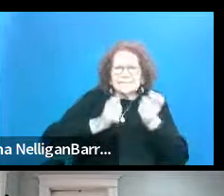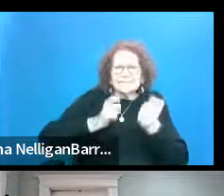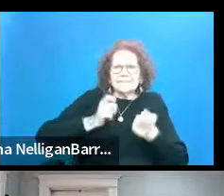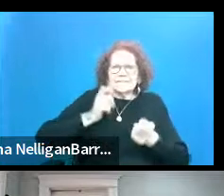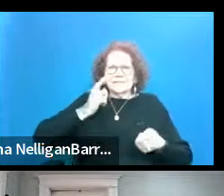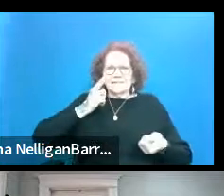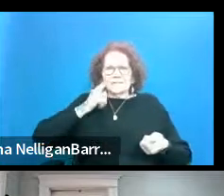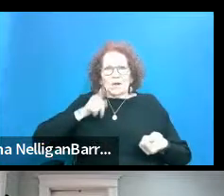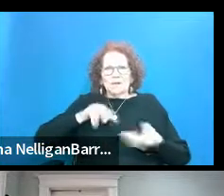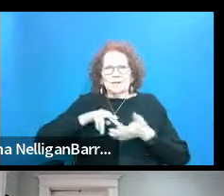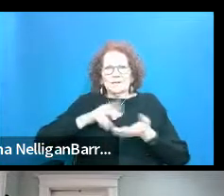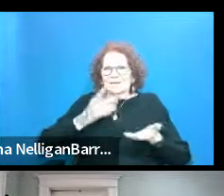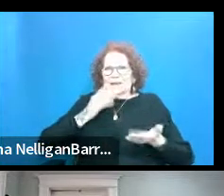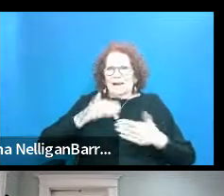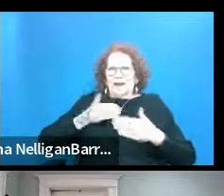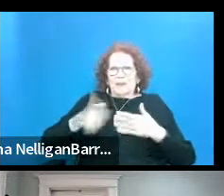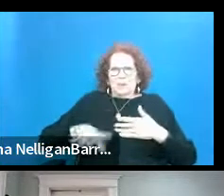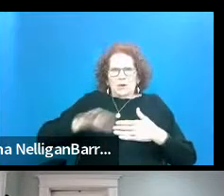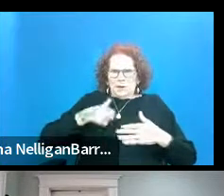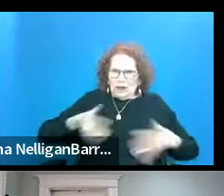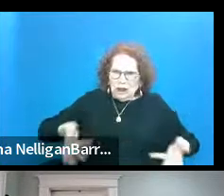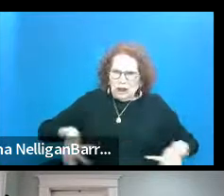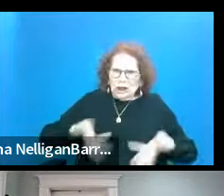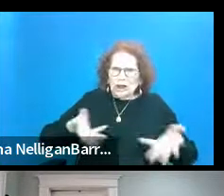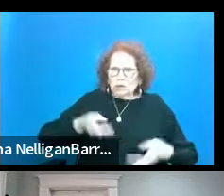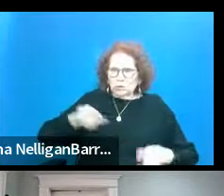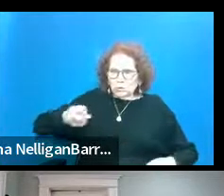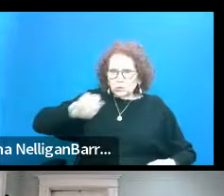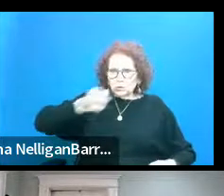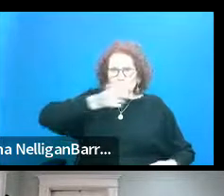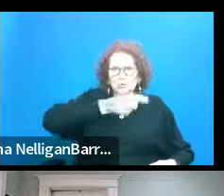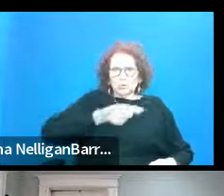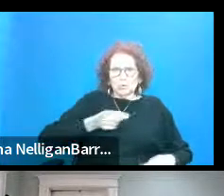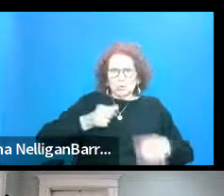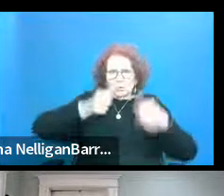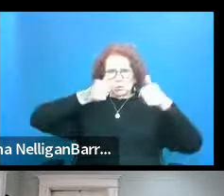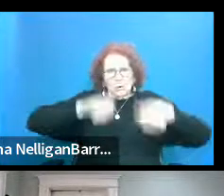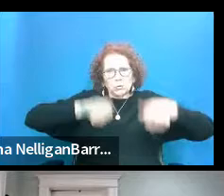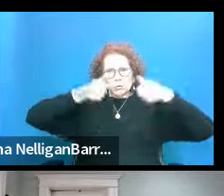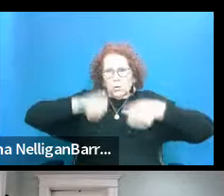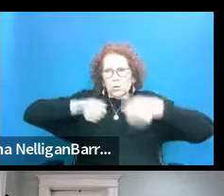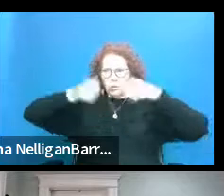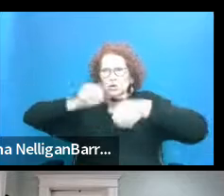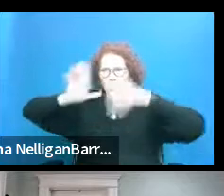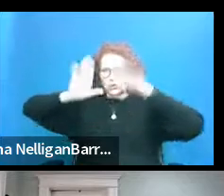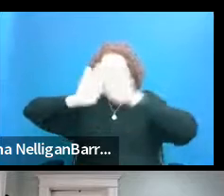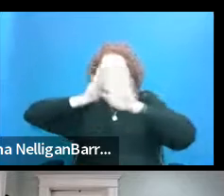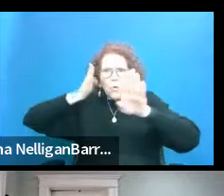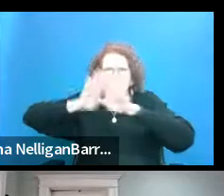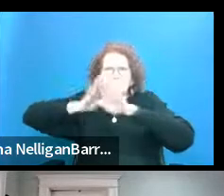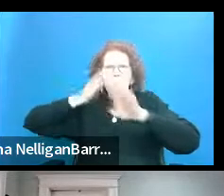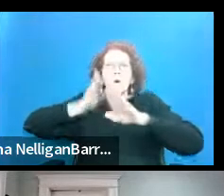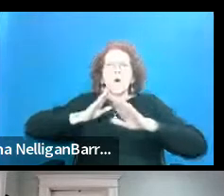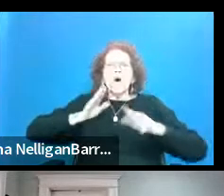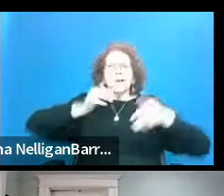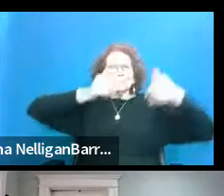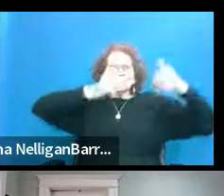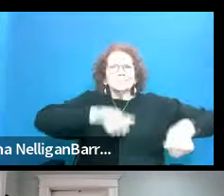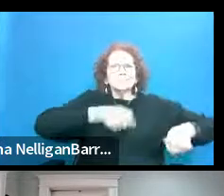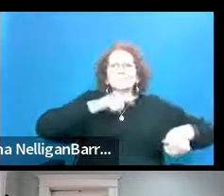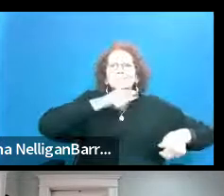I would encourage you, if you're going to put something on your wall in your office, you put this transmittal on your wall in your office.